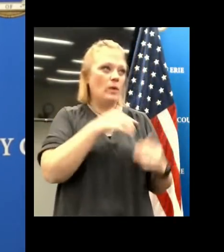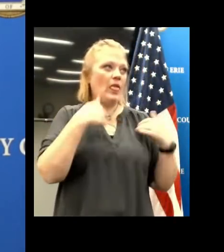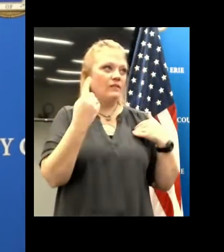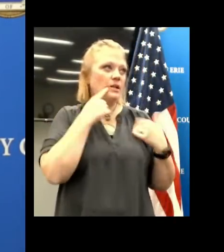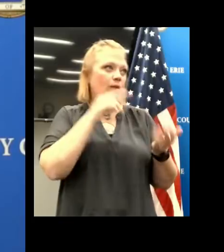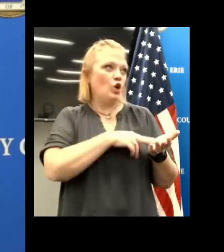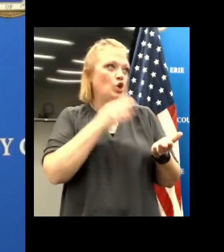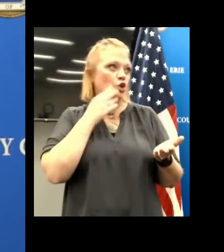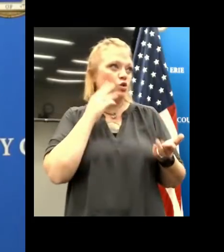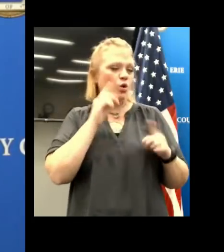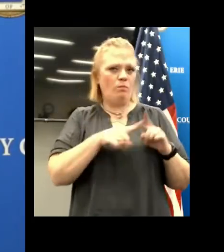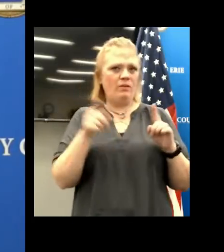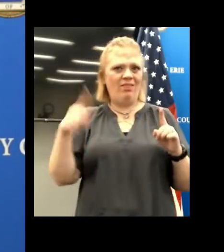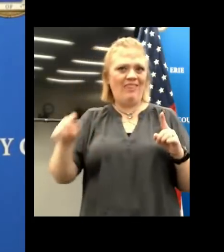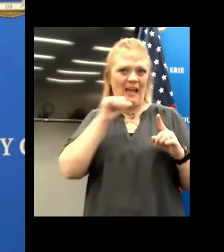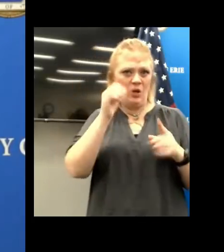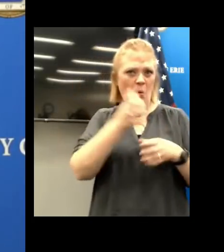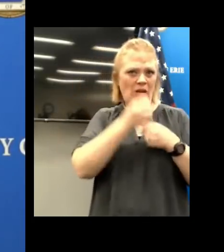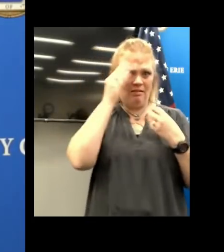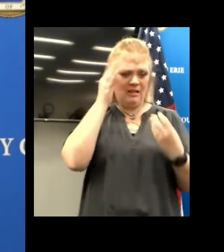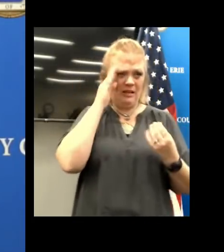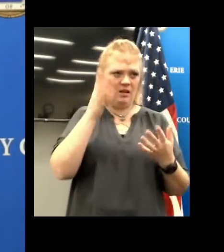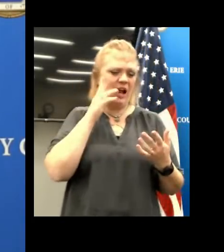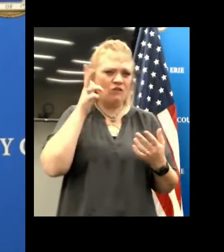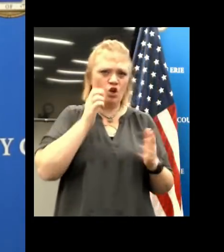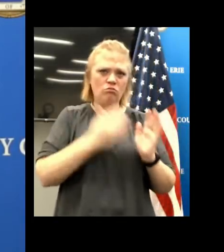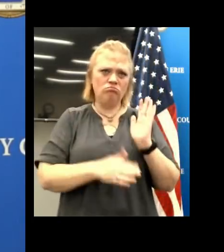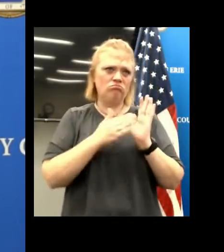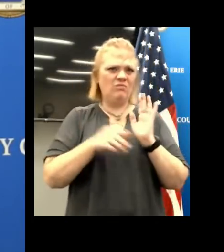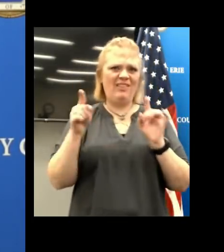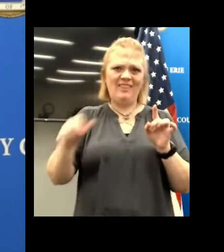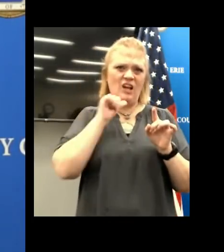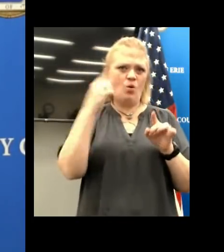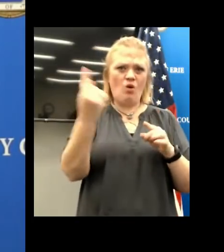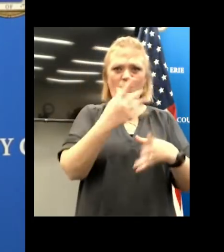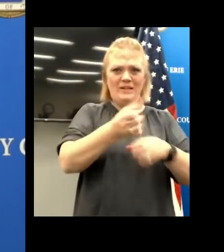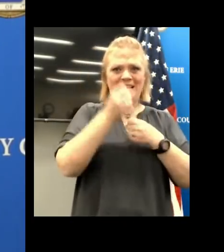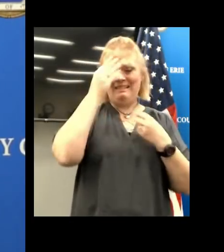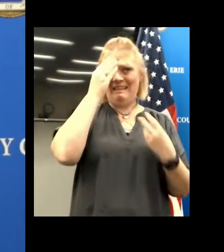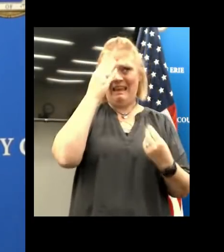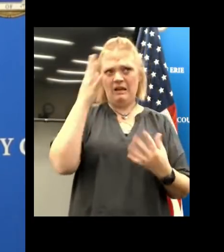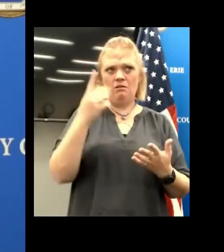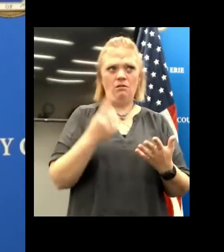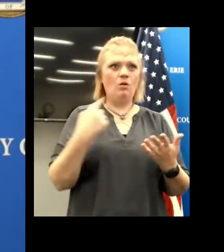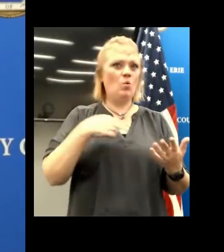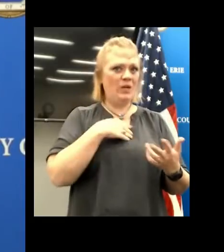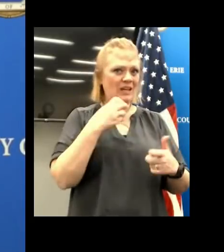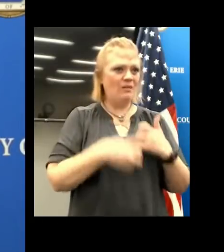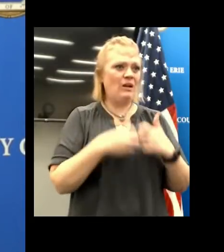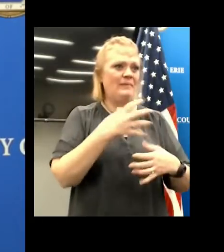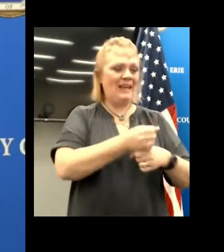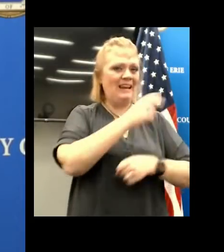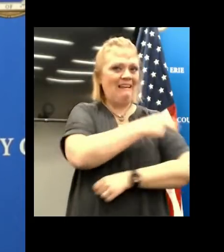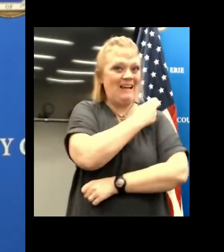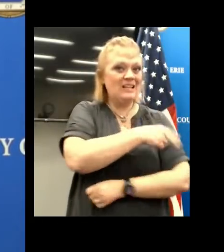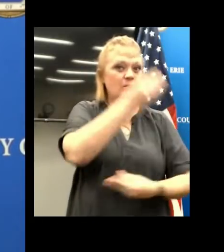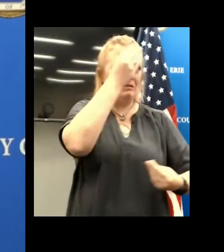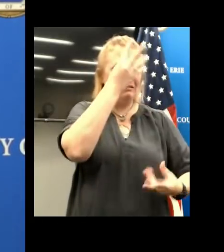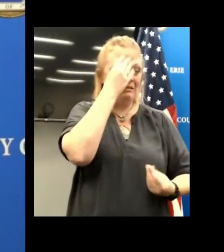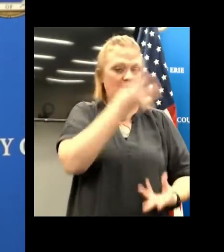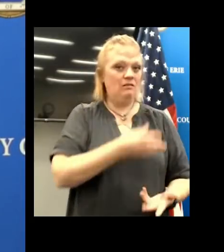But even they don't get the data. I've heard that repeatedly. They don't always get the data. Sometimes we had trouble early on getting hospital data, such